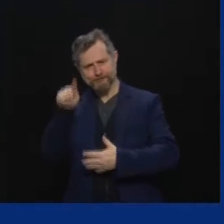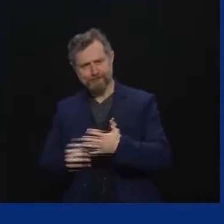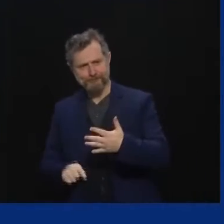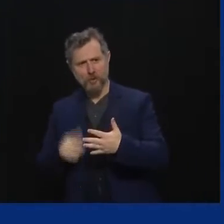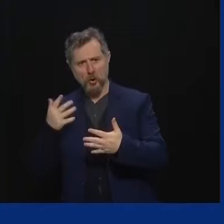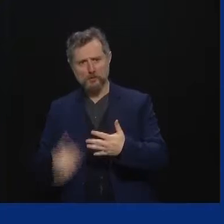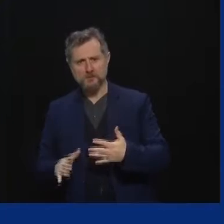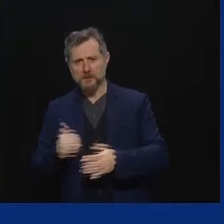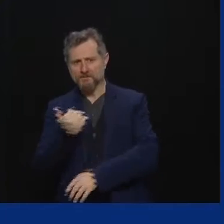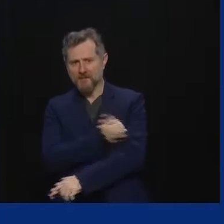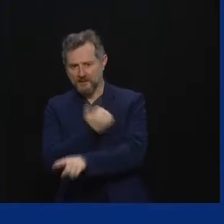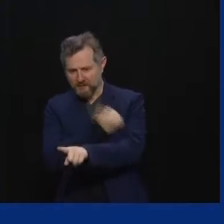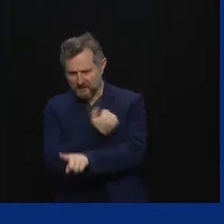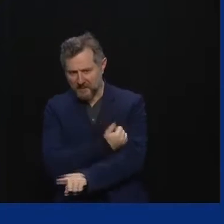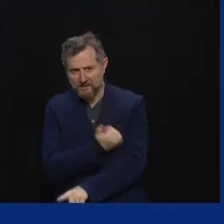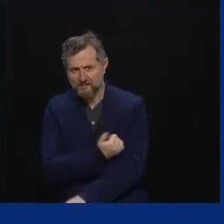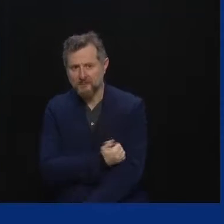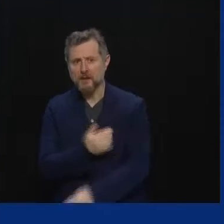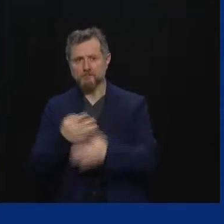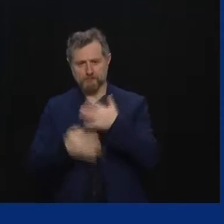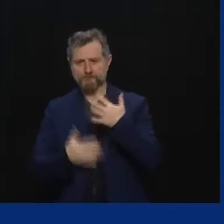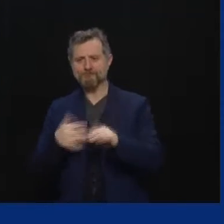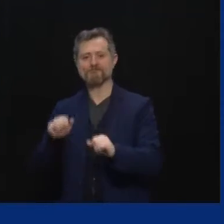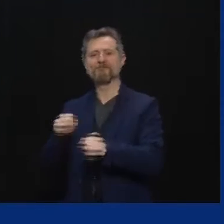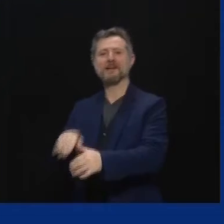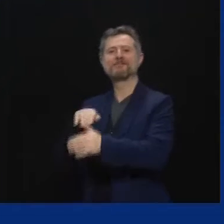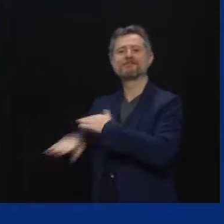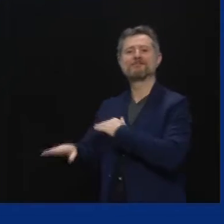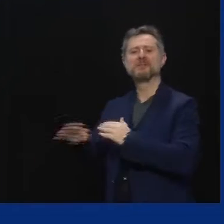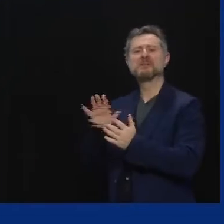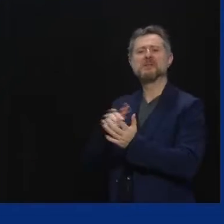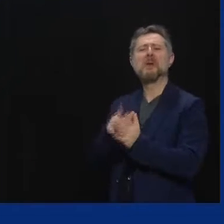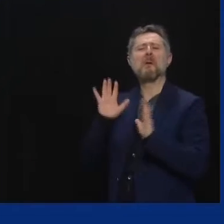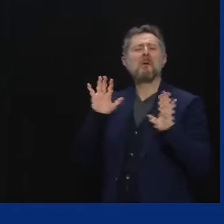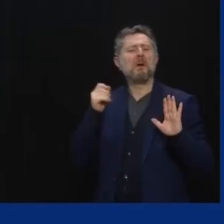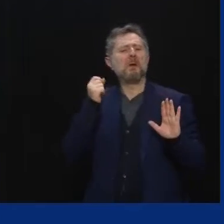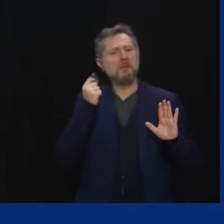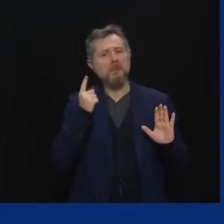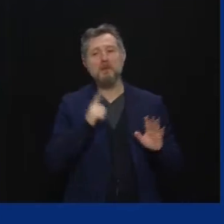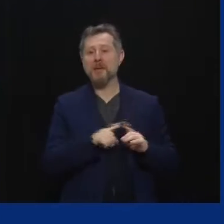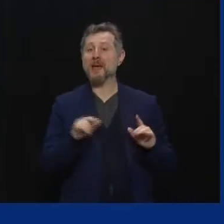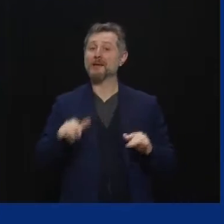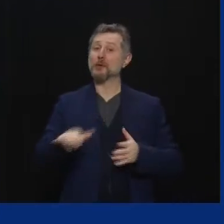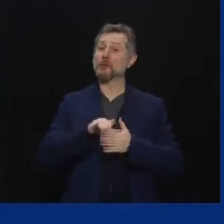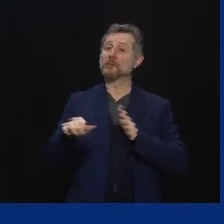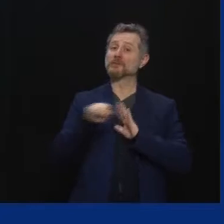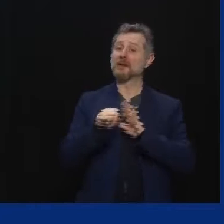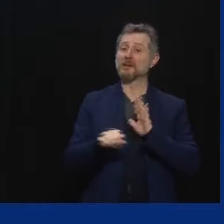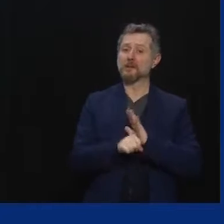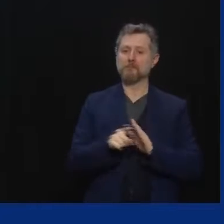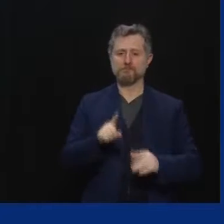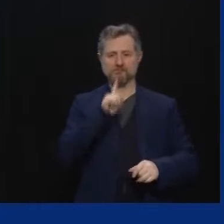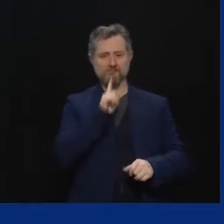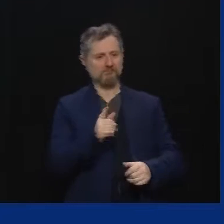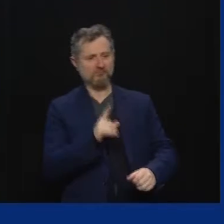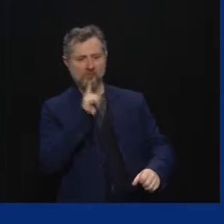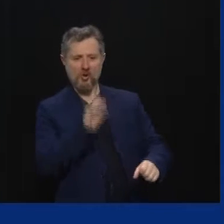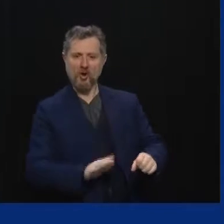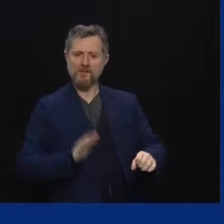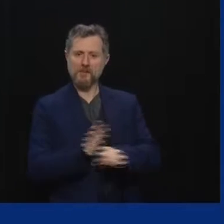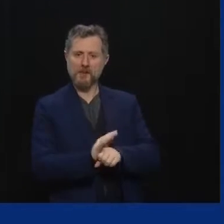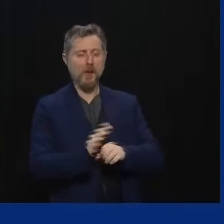into this conference in the first place. So no confirmed cases in the state of New York. However, we are